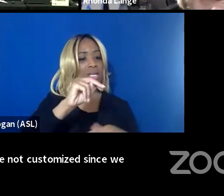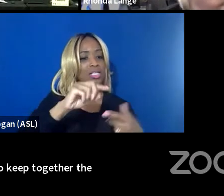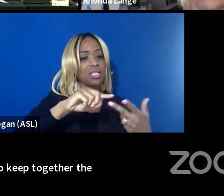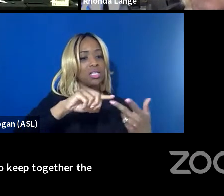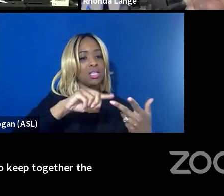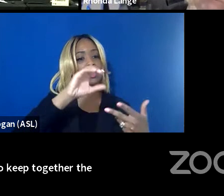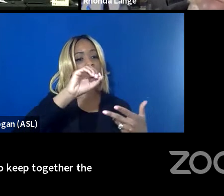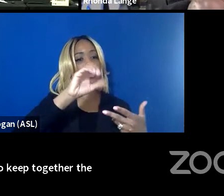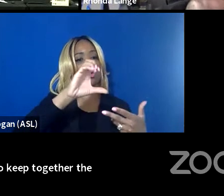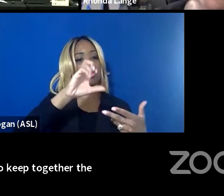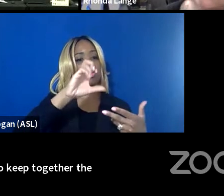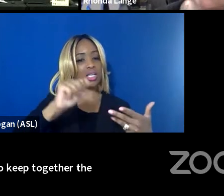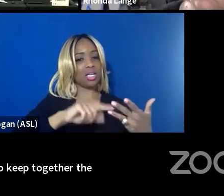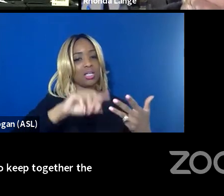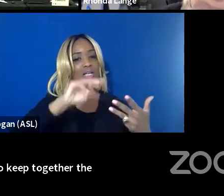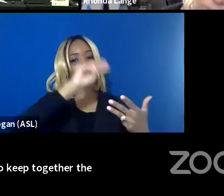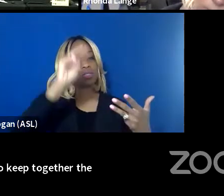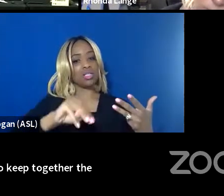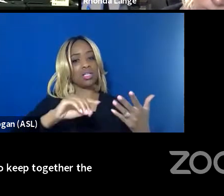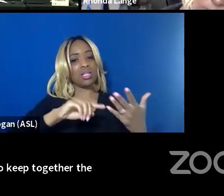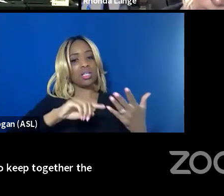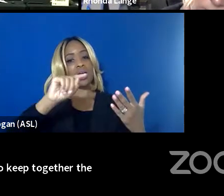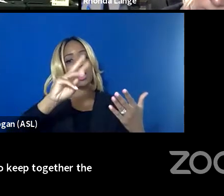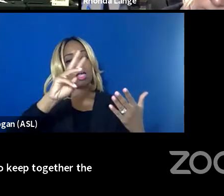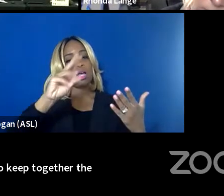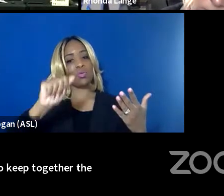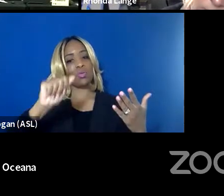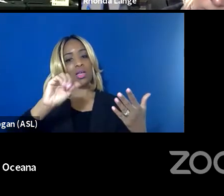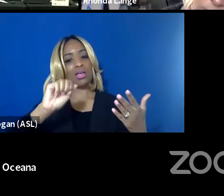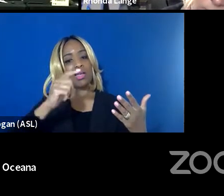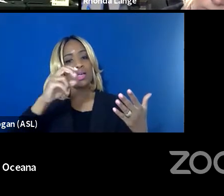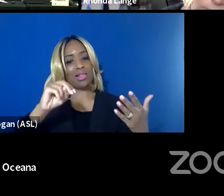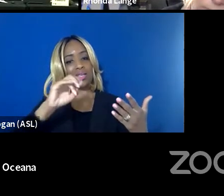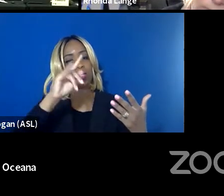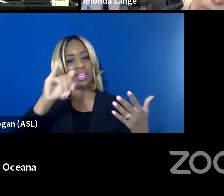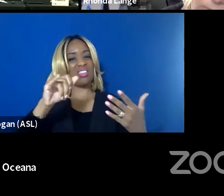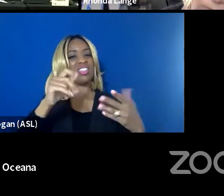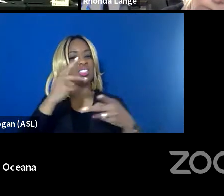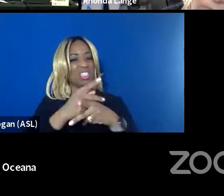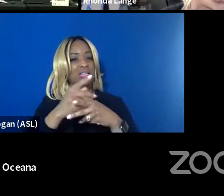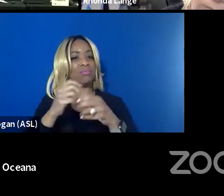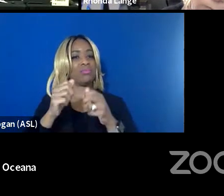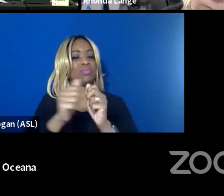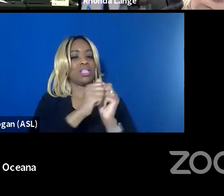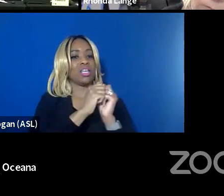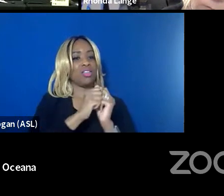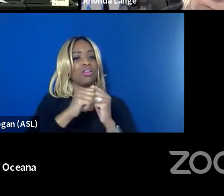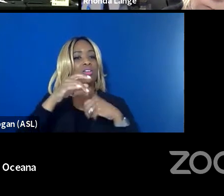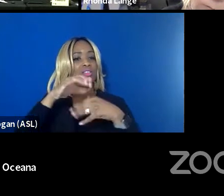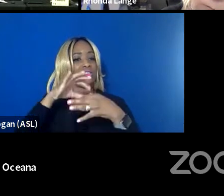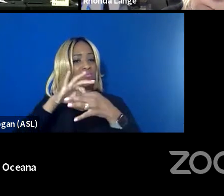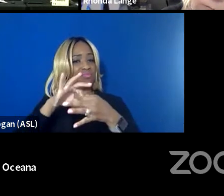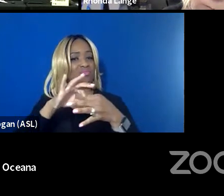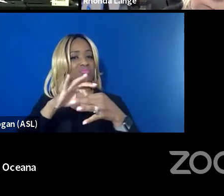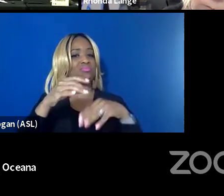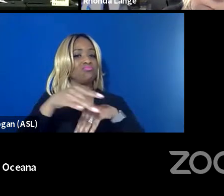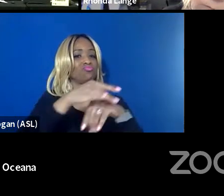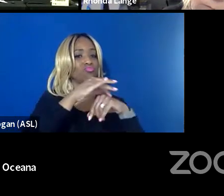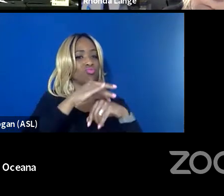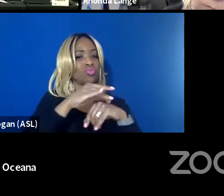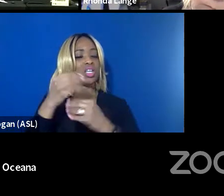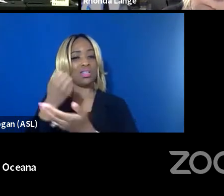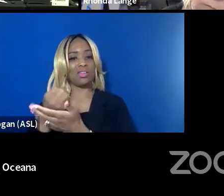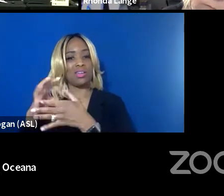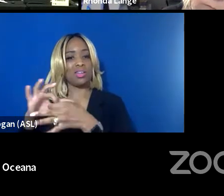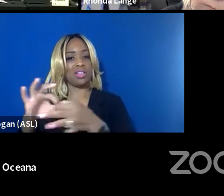Oceana, Muskegon, Ottawa, and Allegan counties intact. They're obviously geographically related and therefore economically